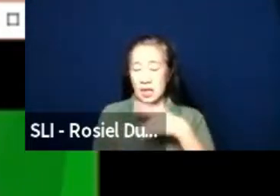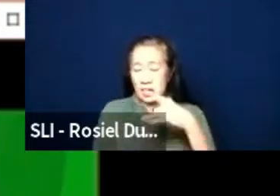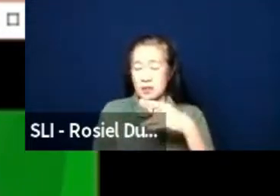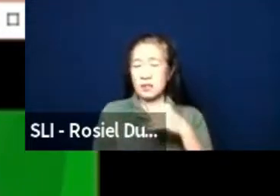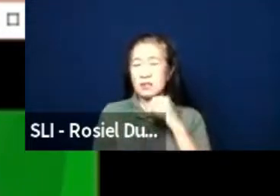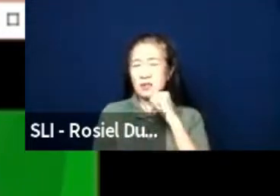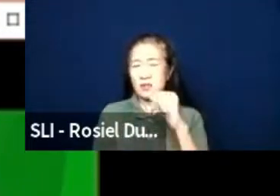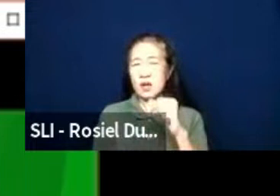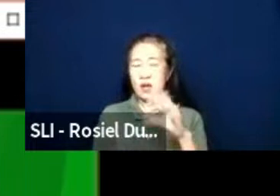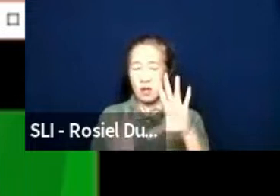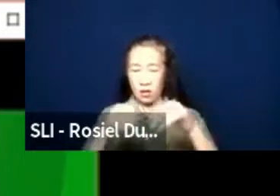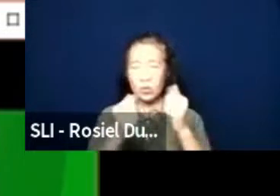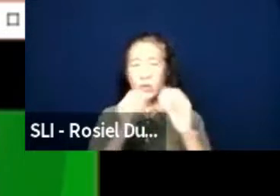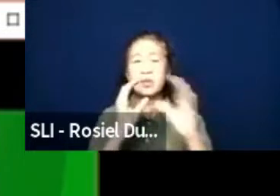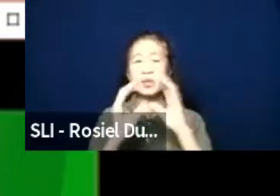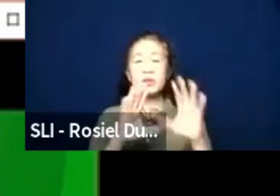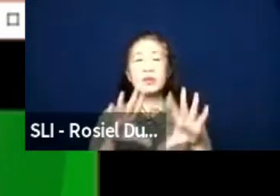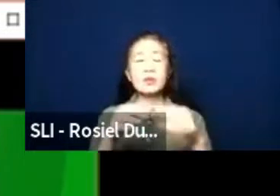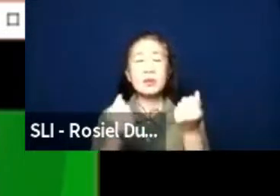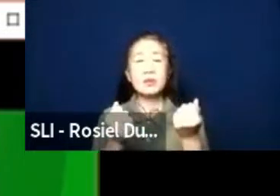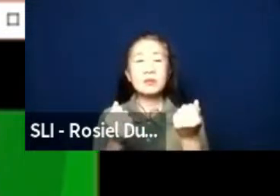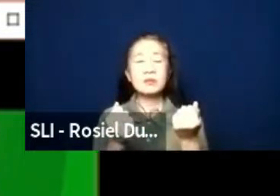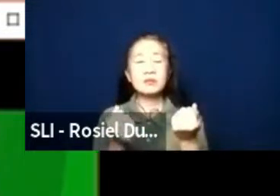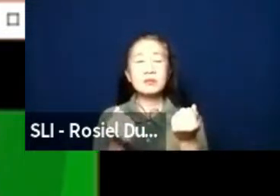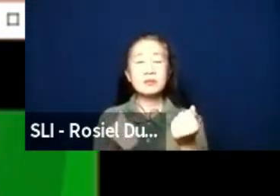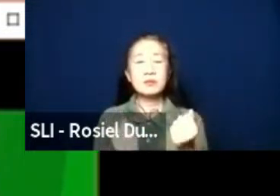child? What are the techniques? Okay.